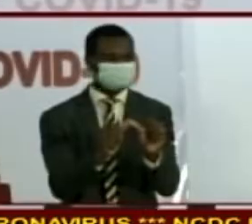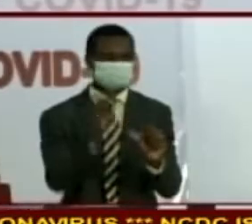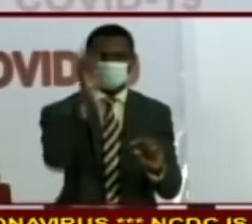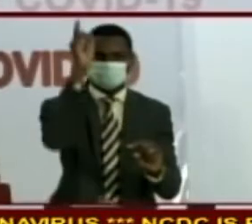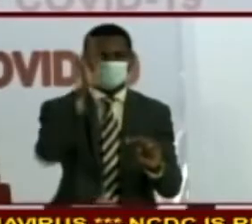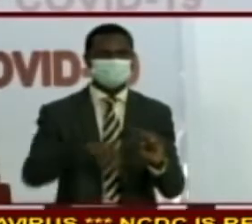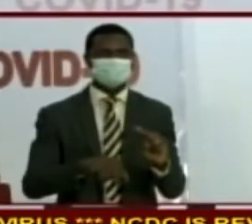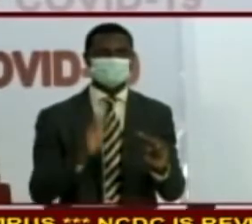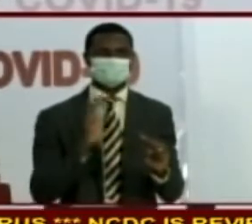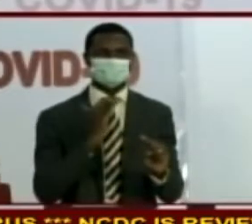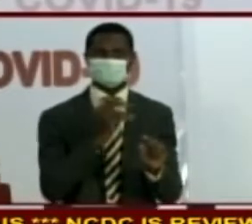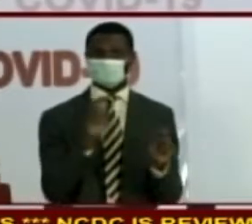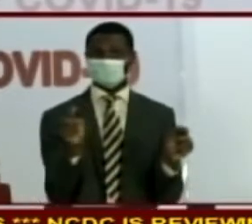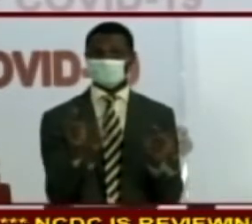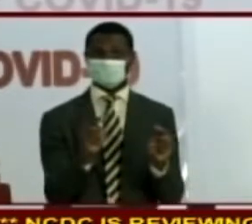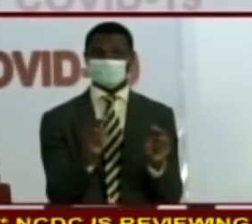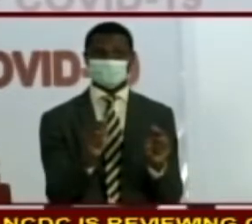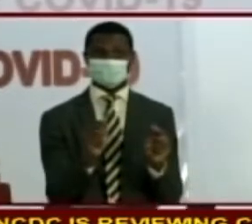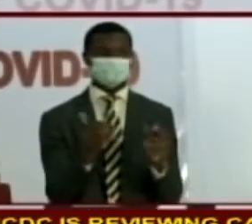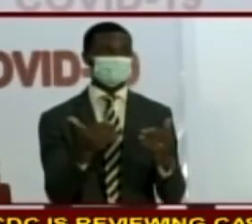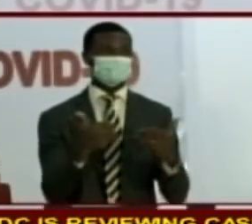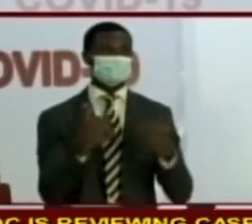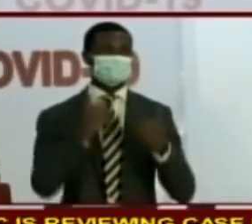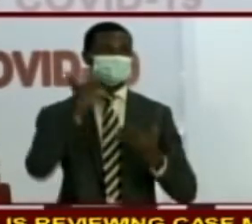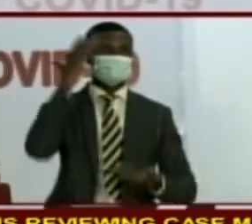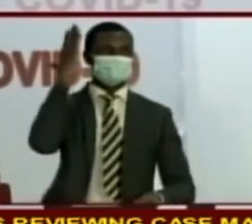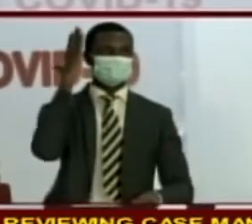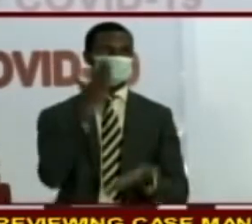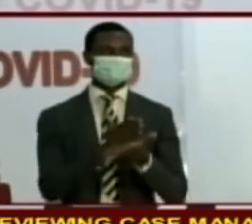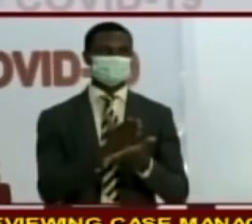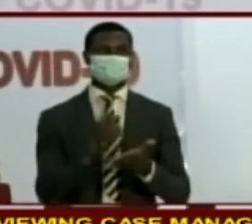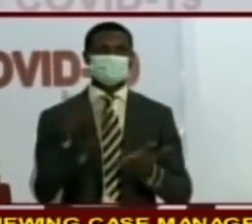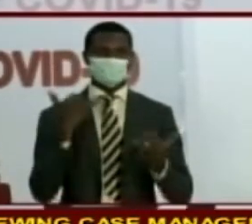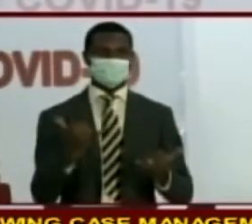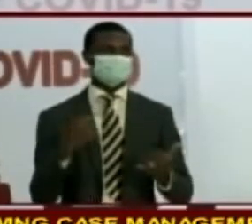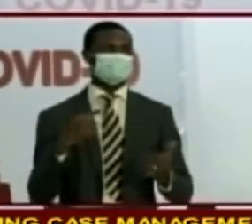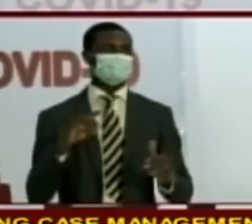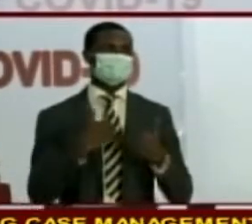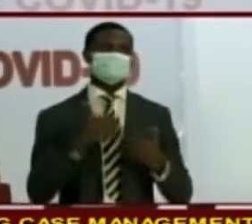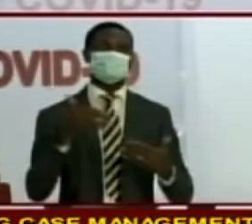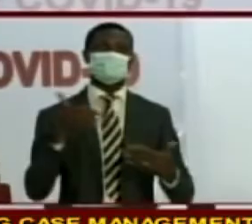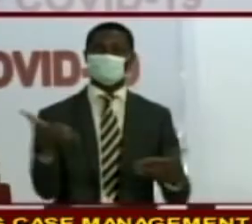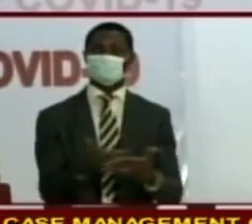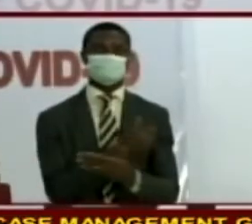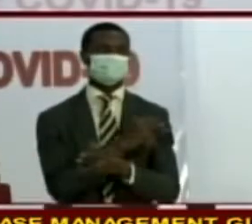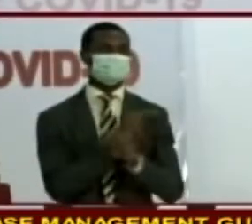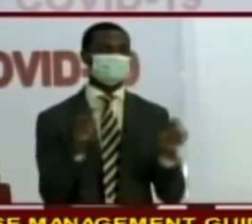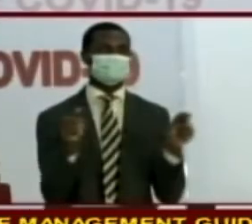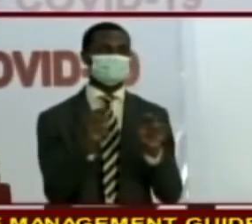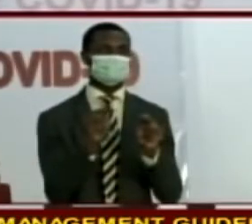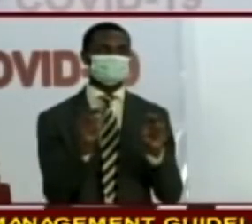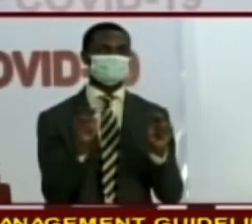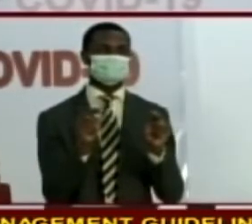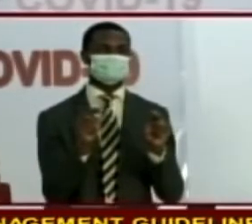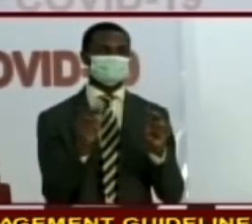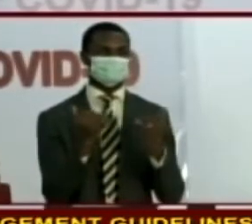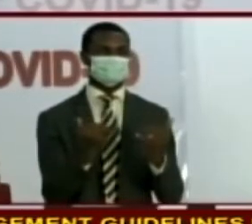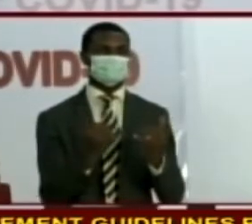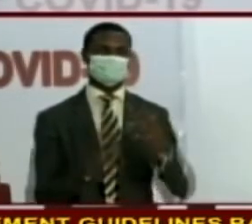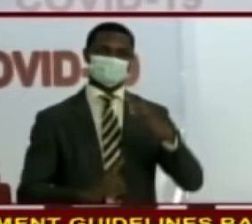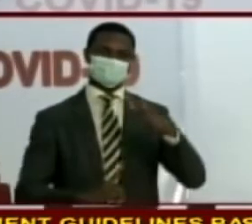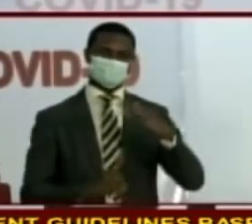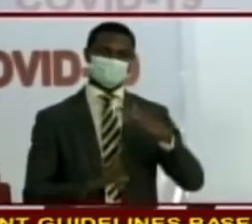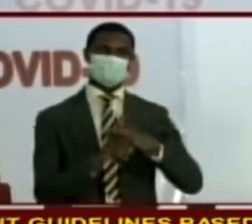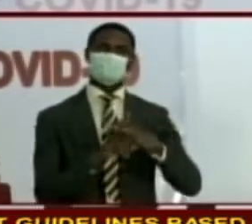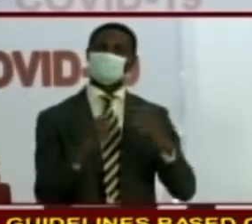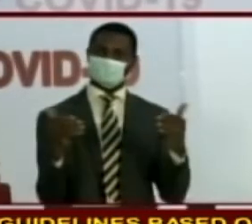Our normal has ceased. A new normal has issued or